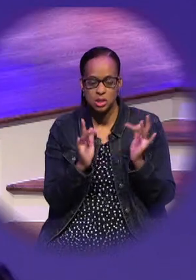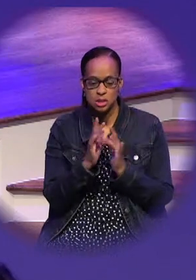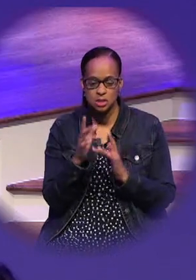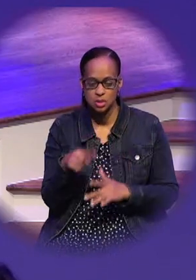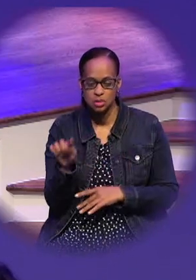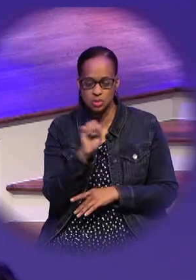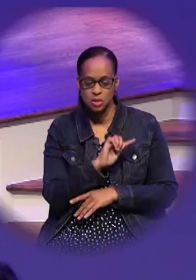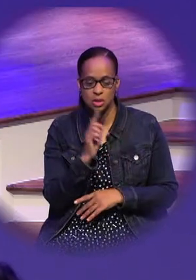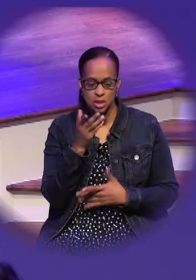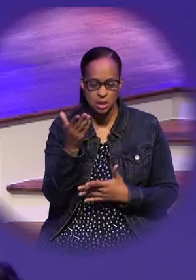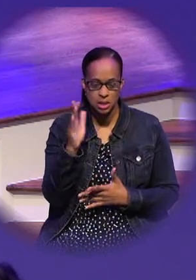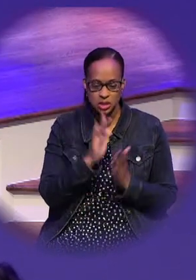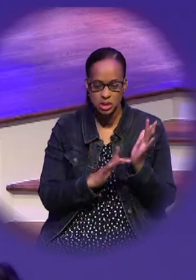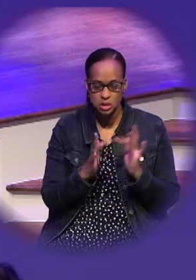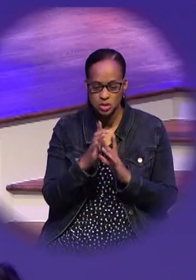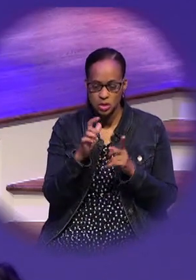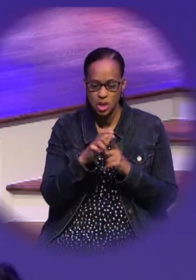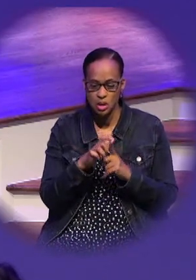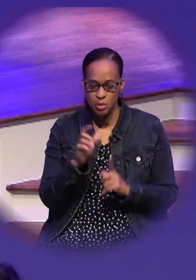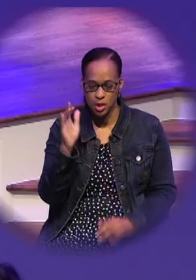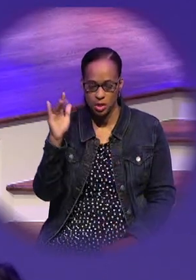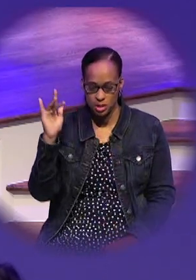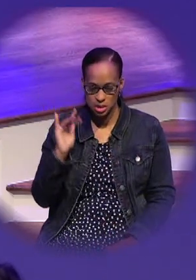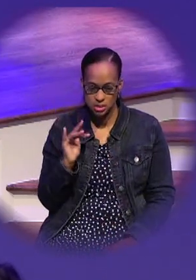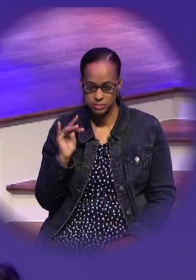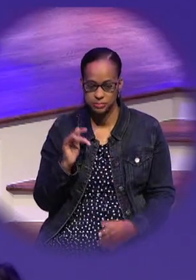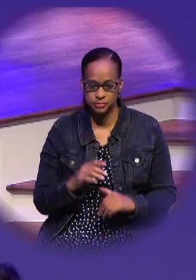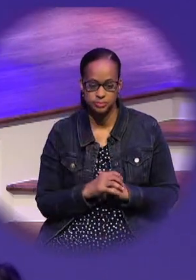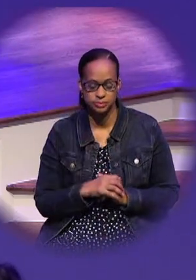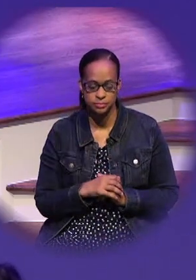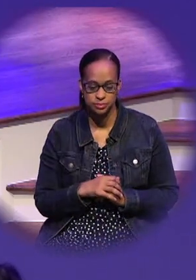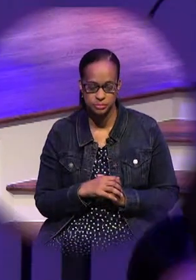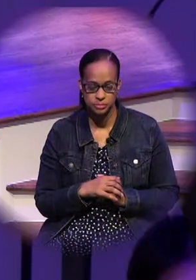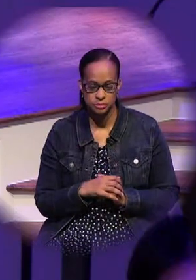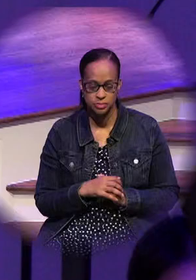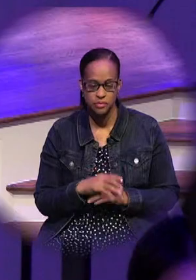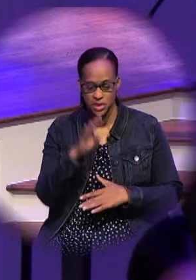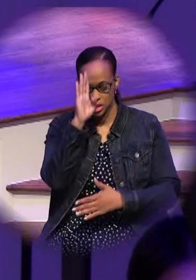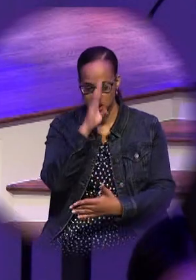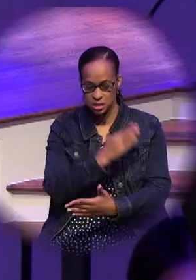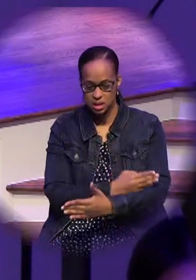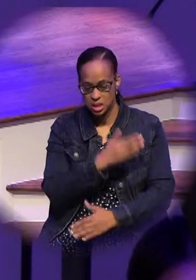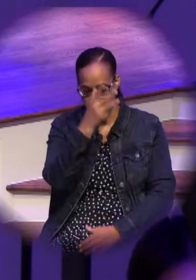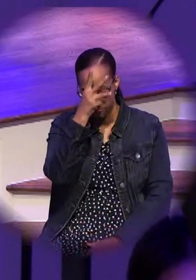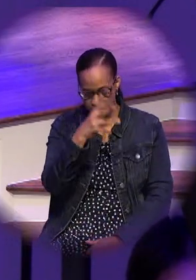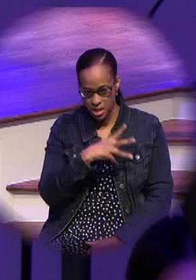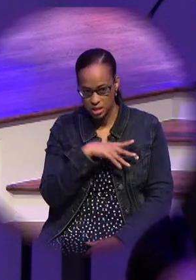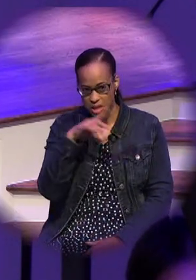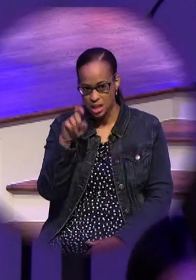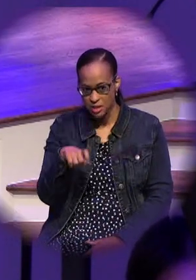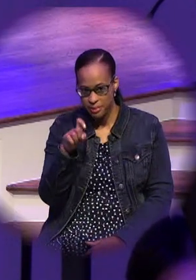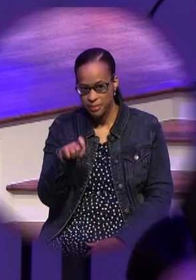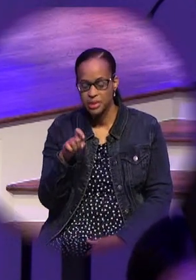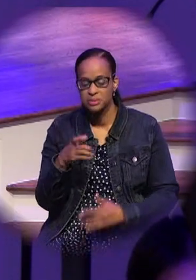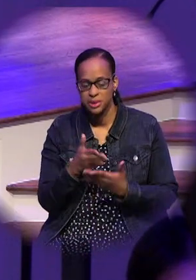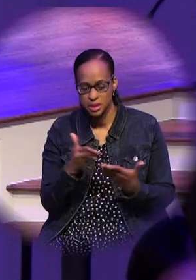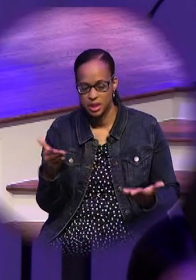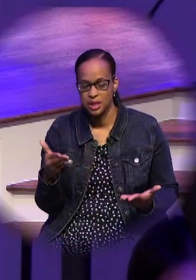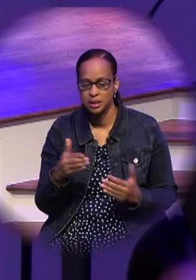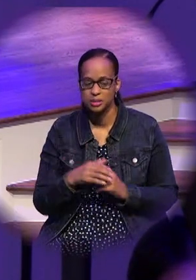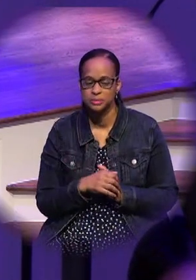did Jesus's words come back to him? The Son of Man must be lifted